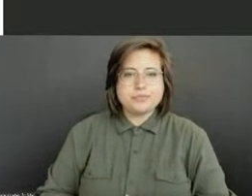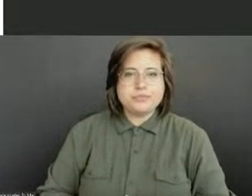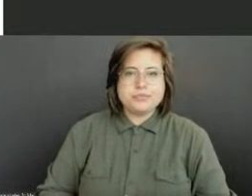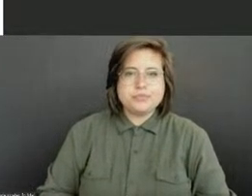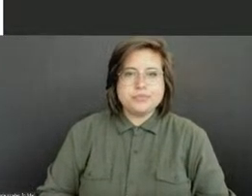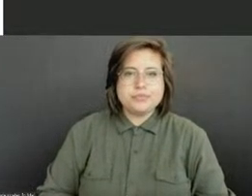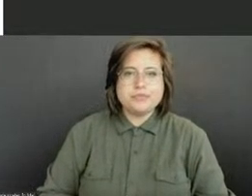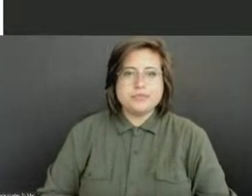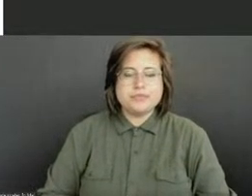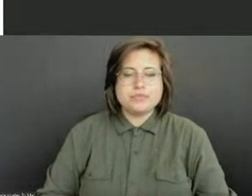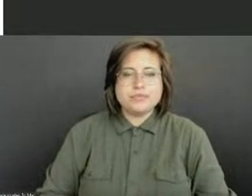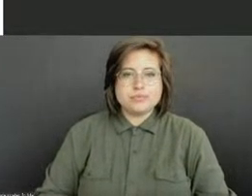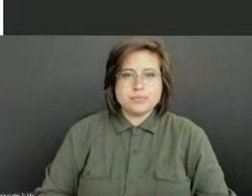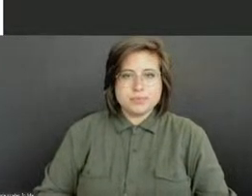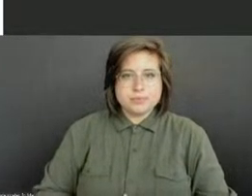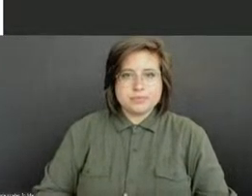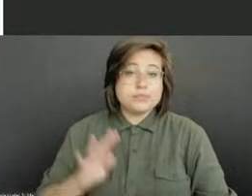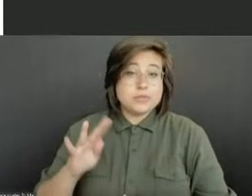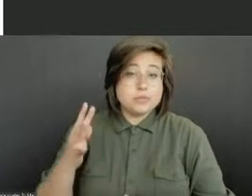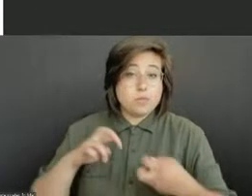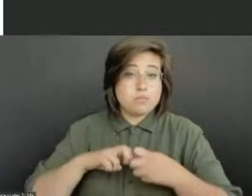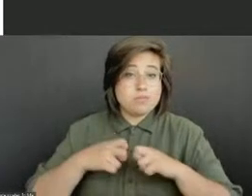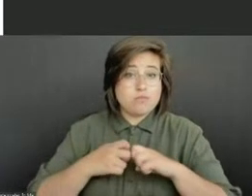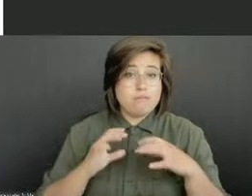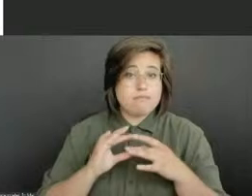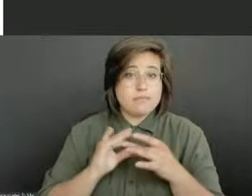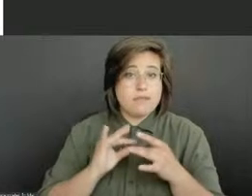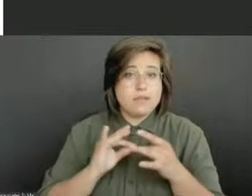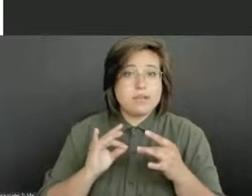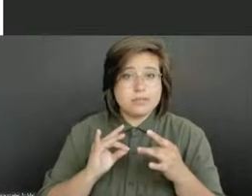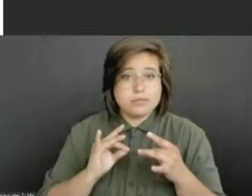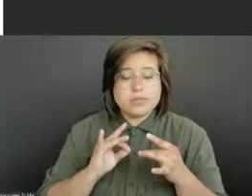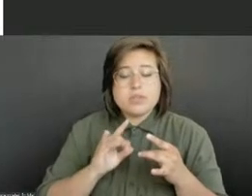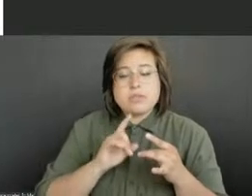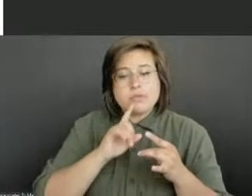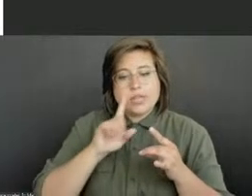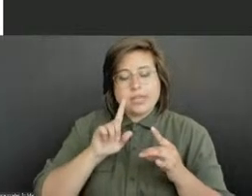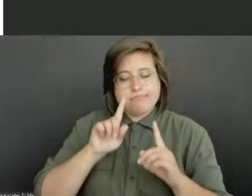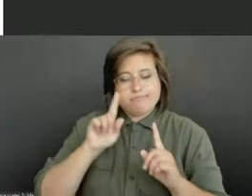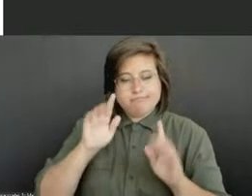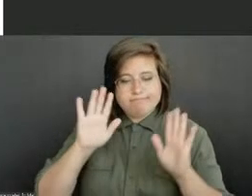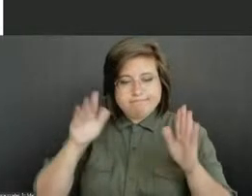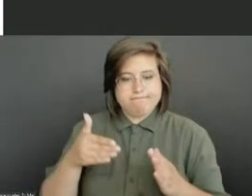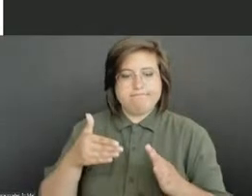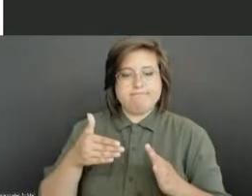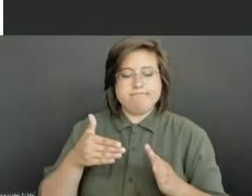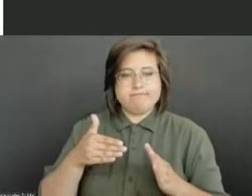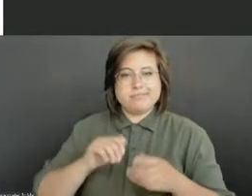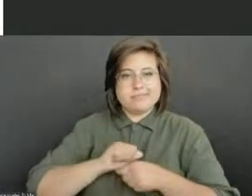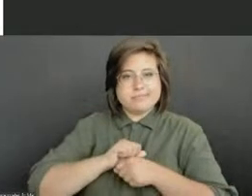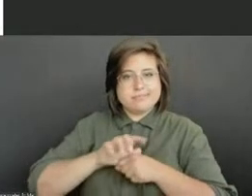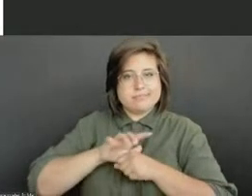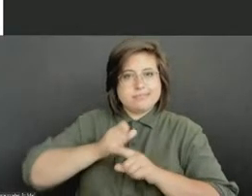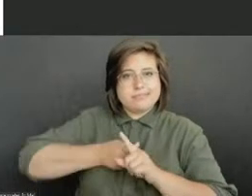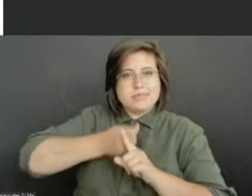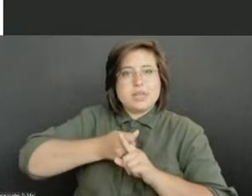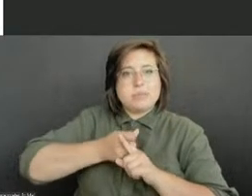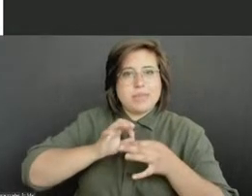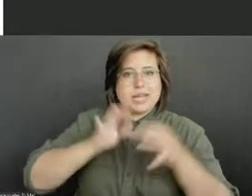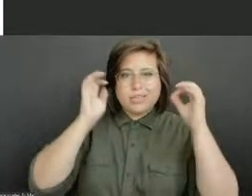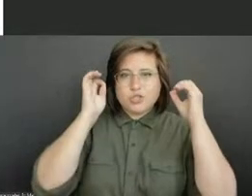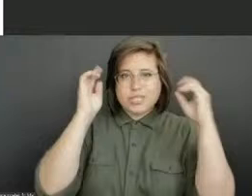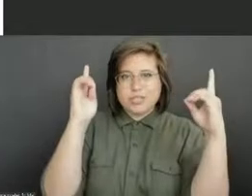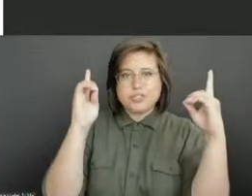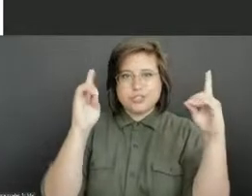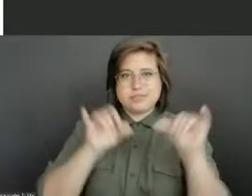The fourth problem statement is really looking at what was the impact of the pandemic in our education